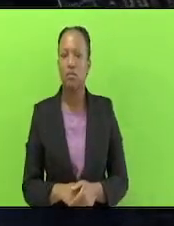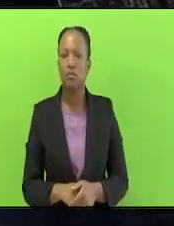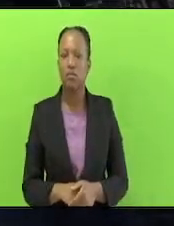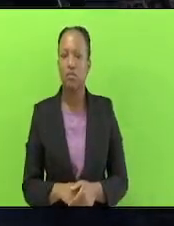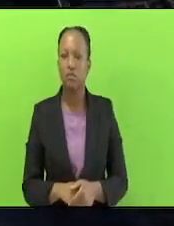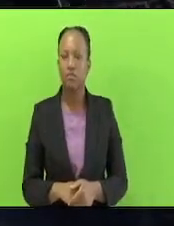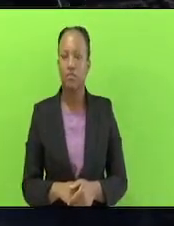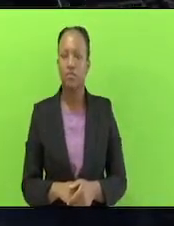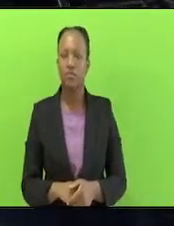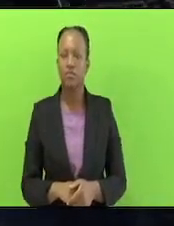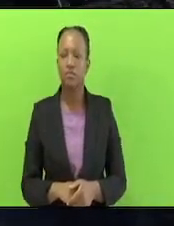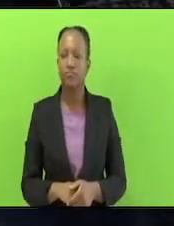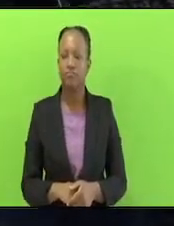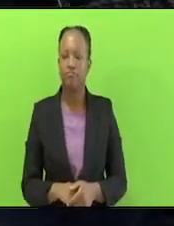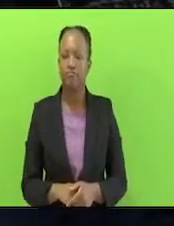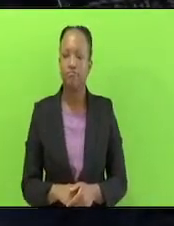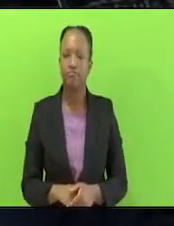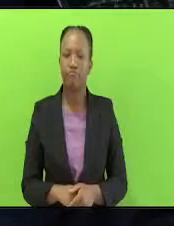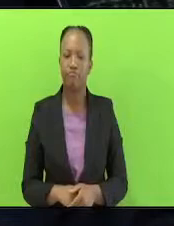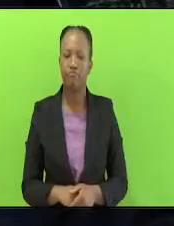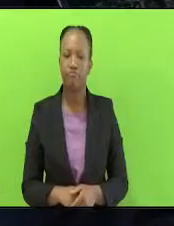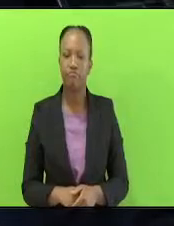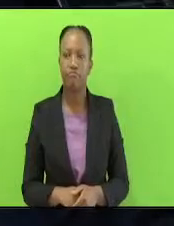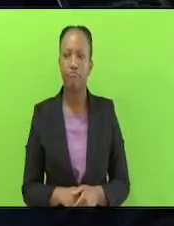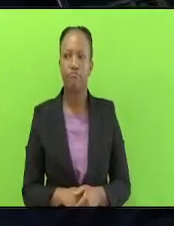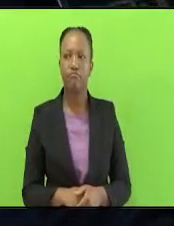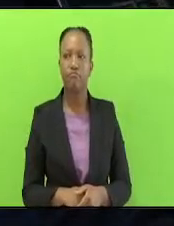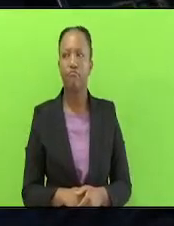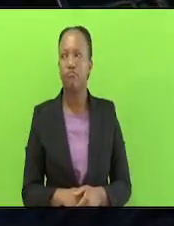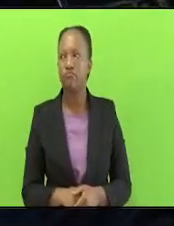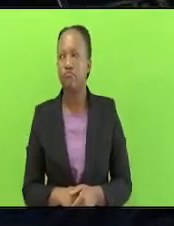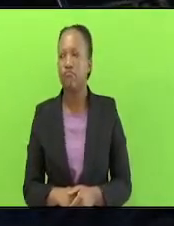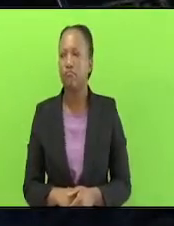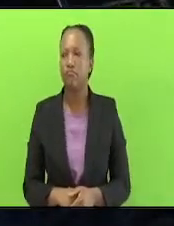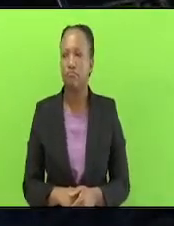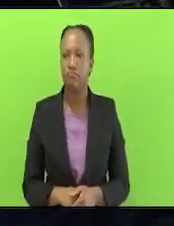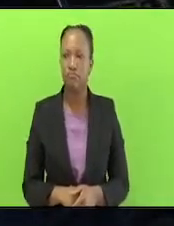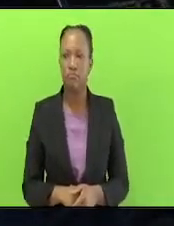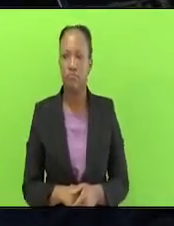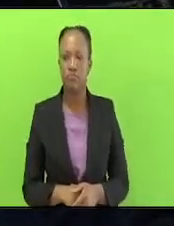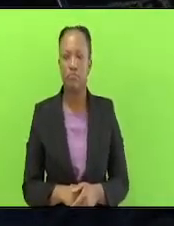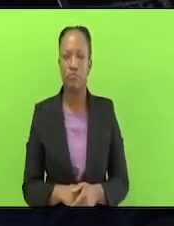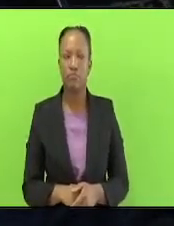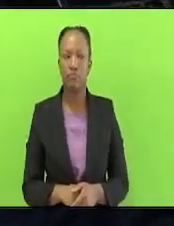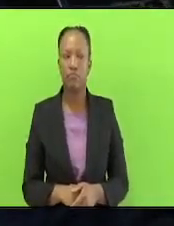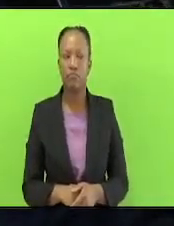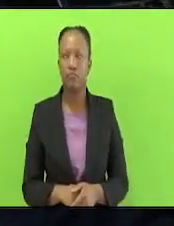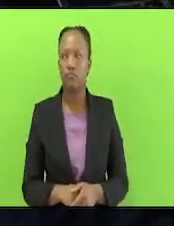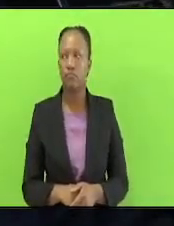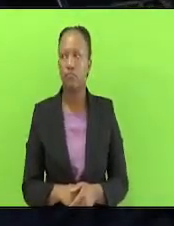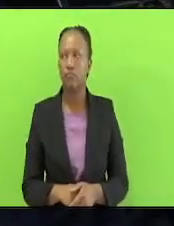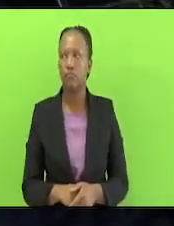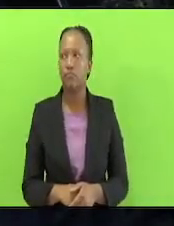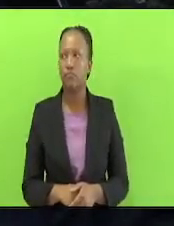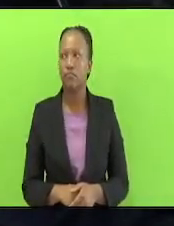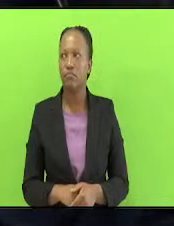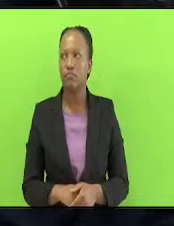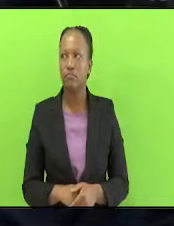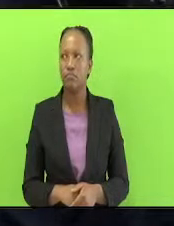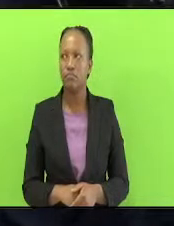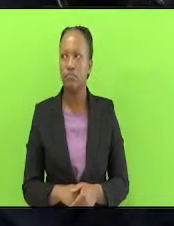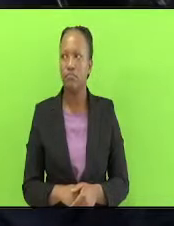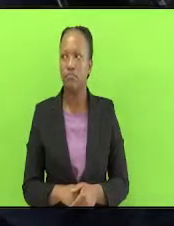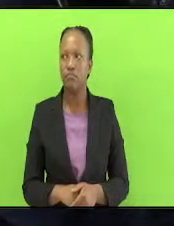without actually being aware of any regulations related to that. But now that we are under discussion of